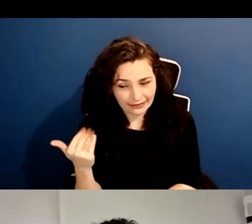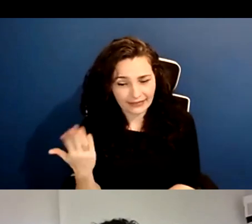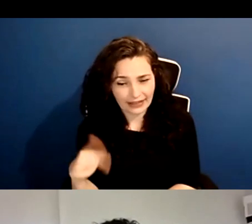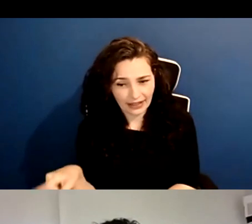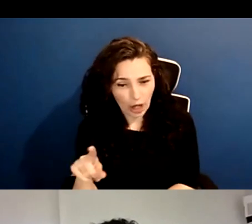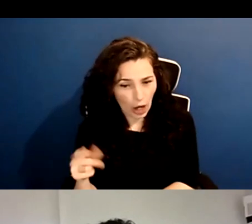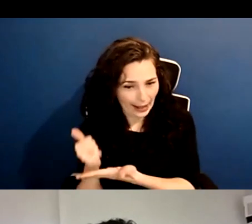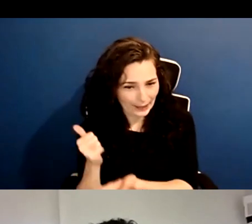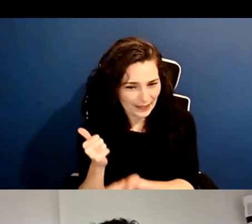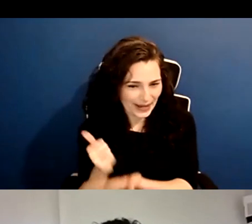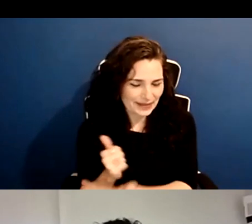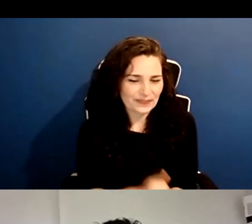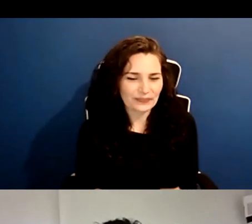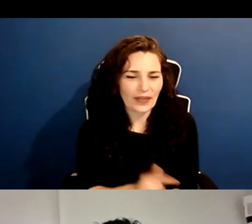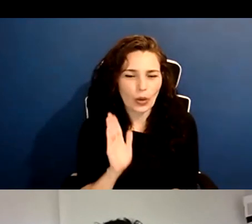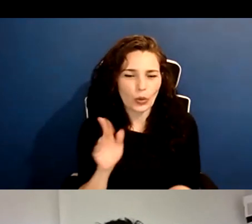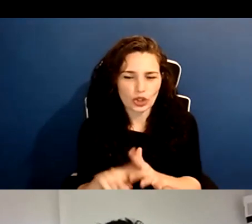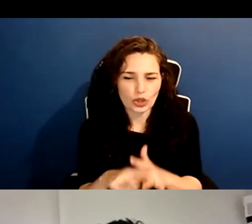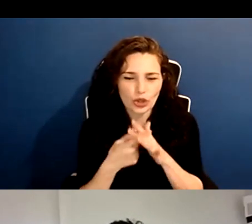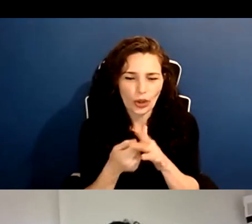that are helping me. So I'm gonna start with,